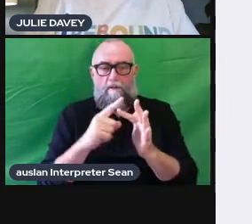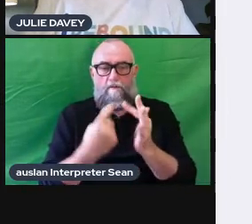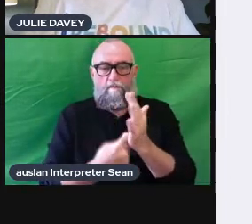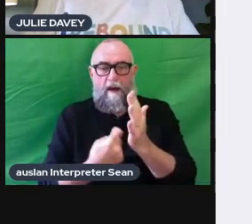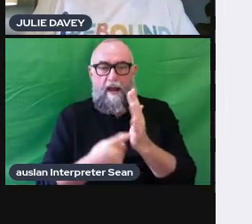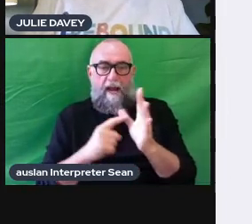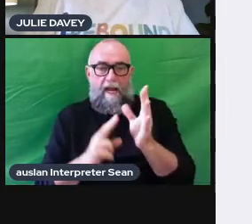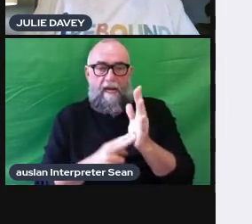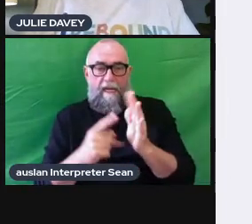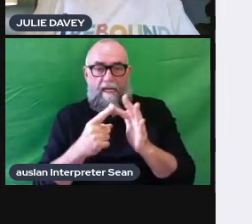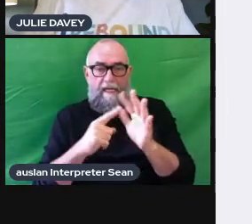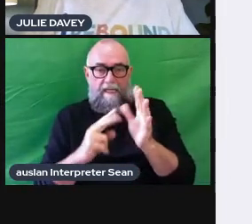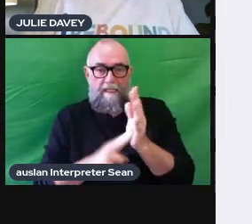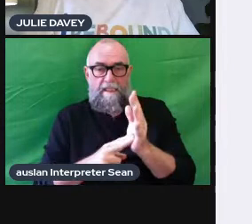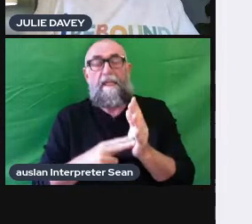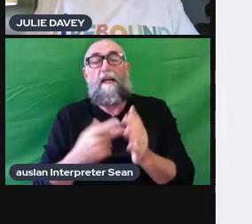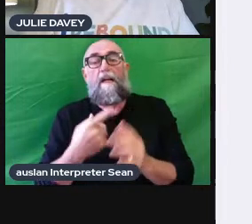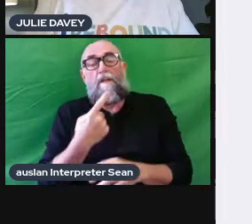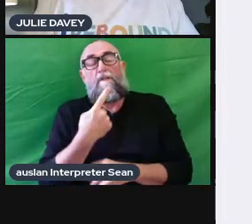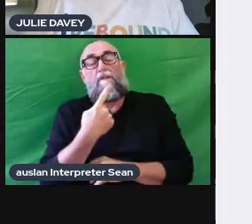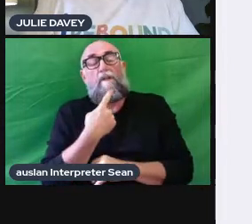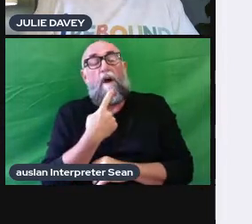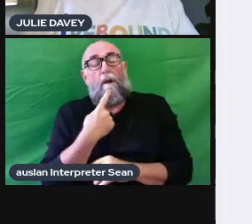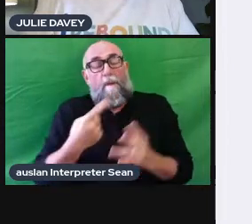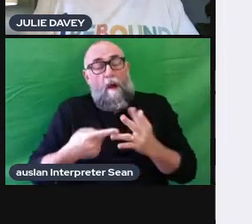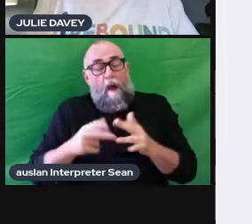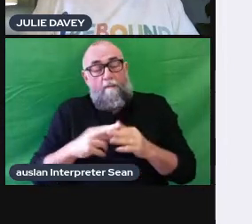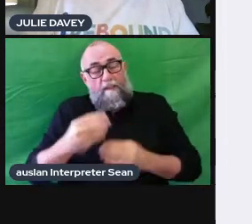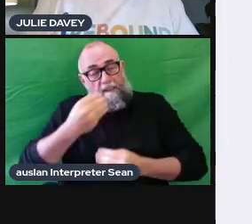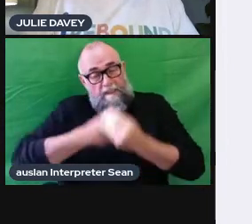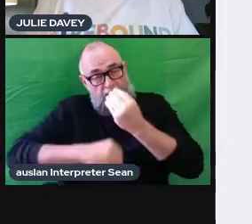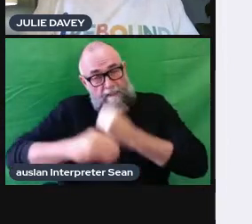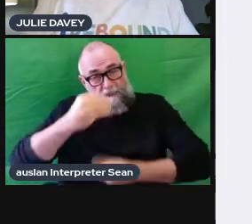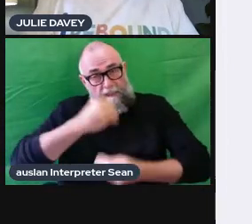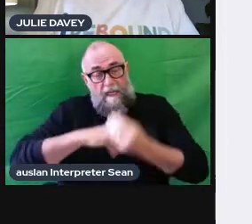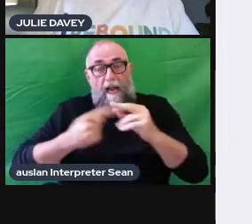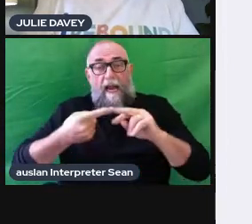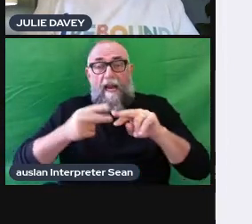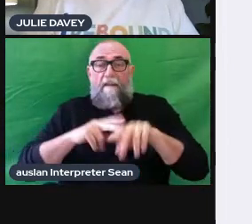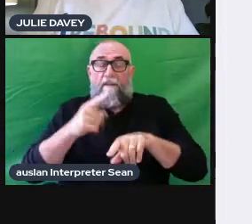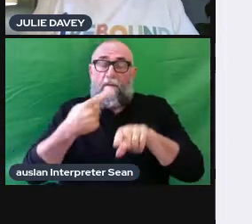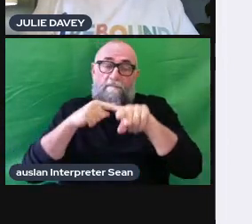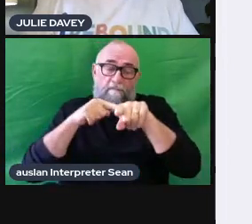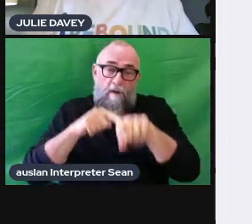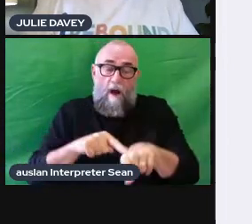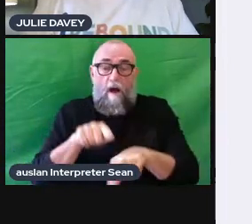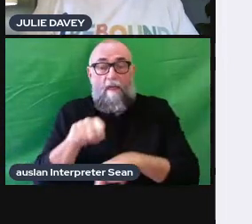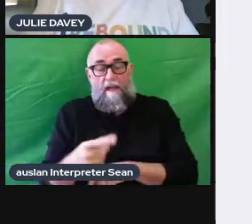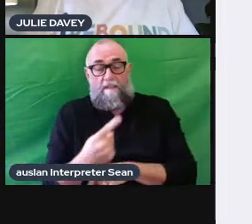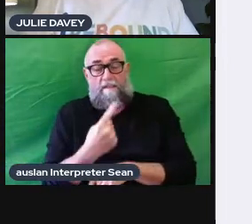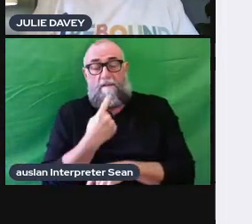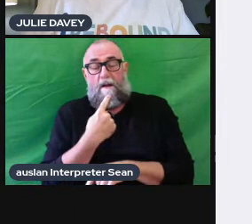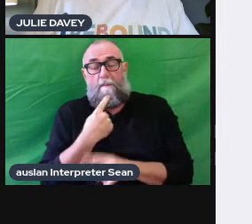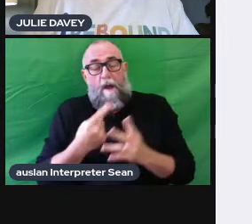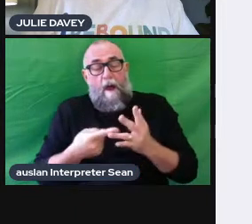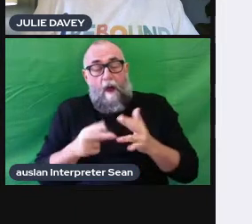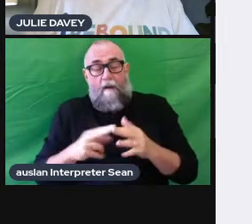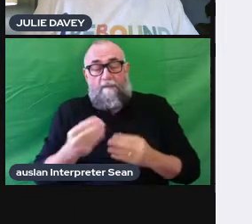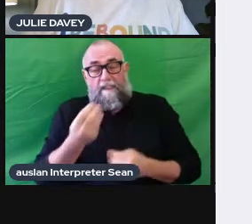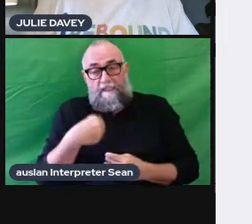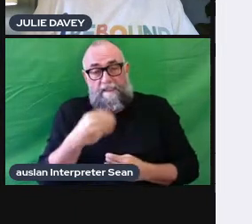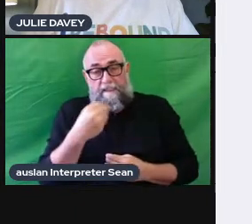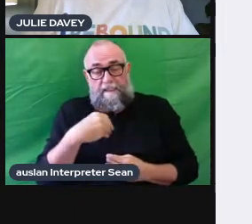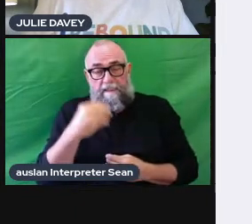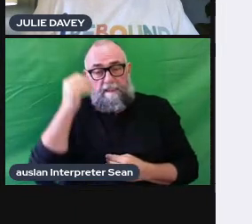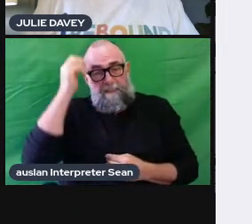in the sense that if you follow the Mediterranean diet or style of eating, you're much less likely to have